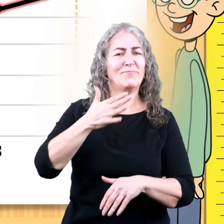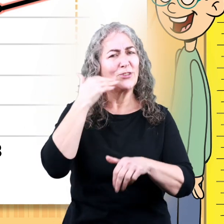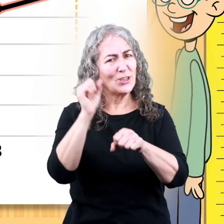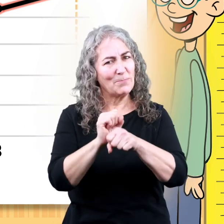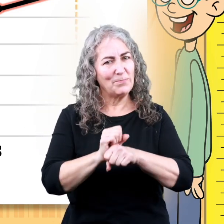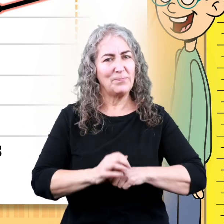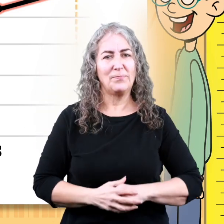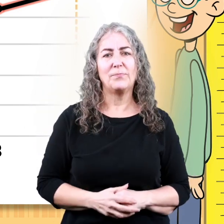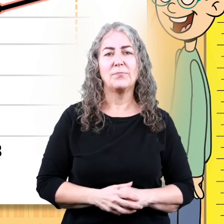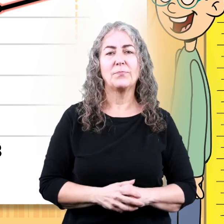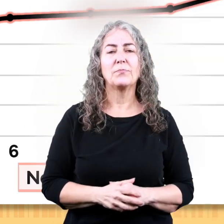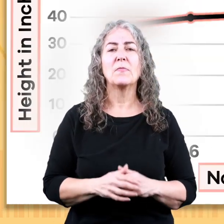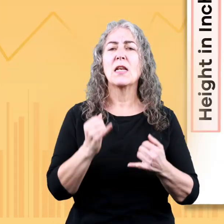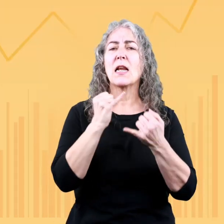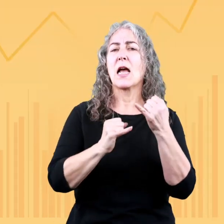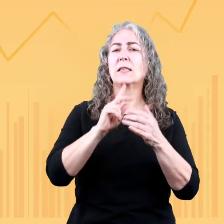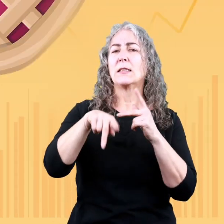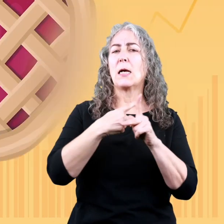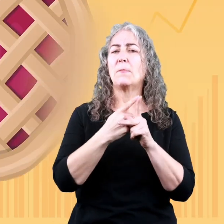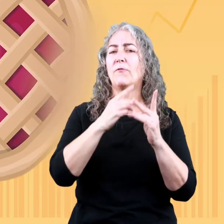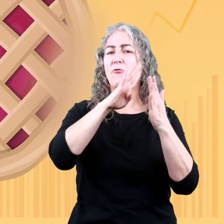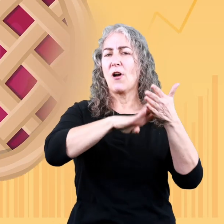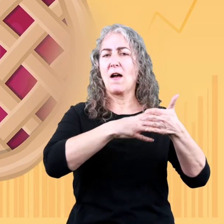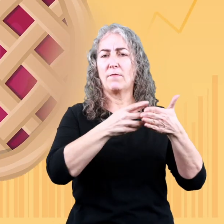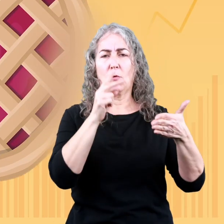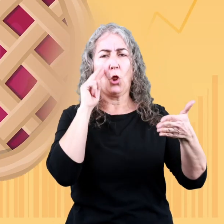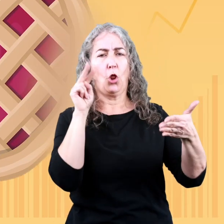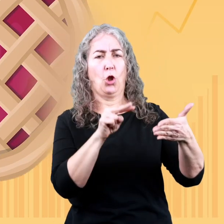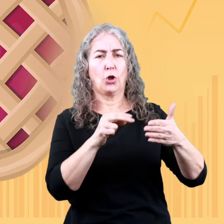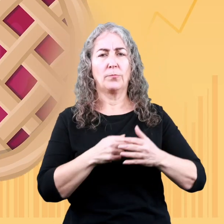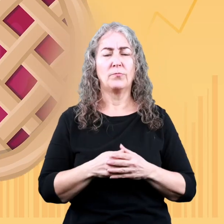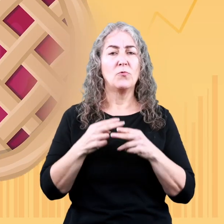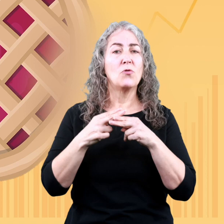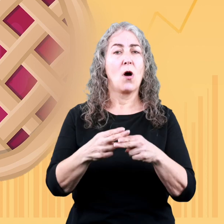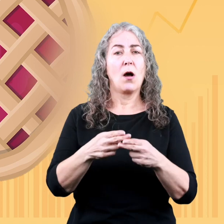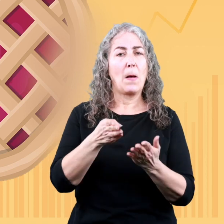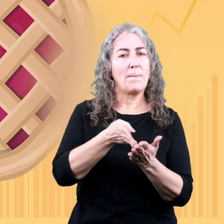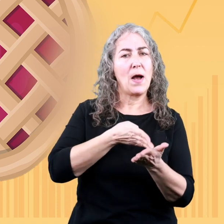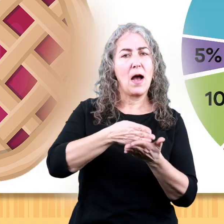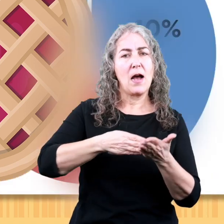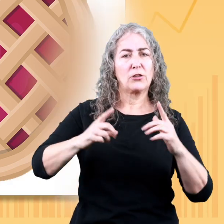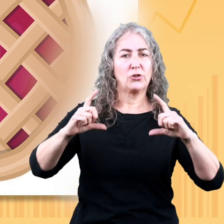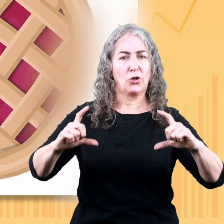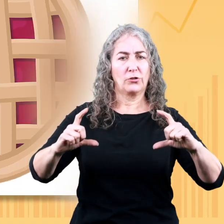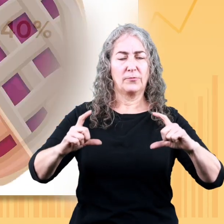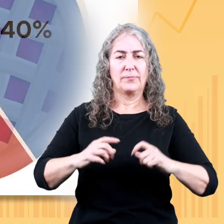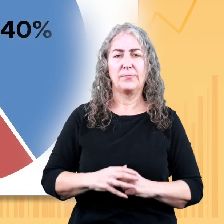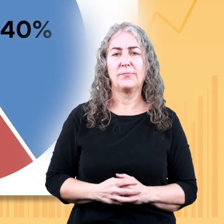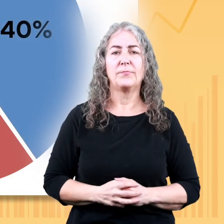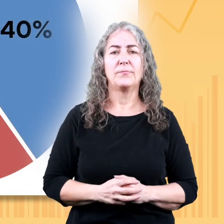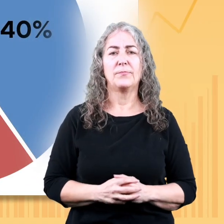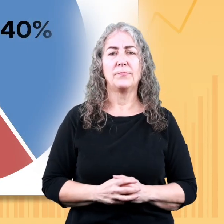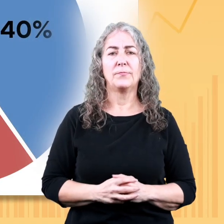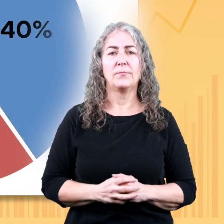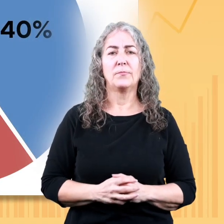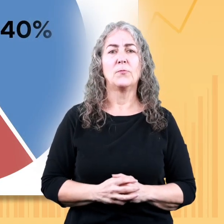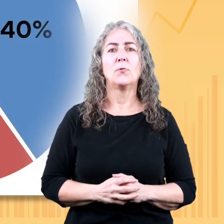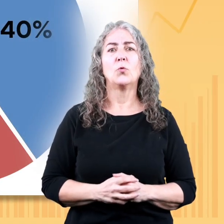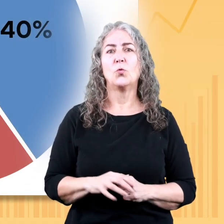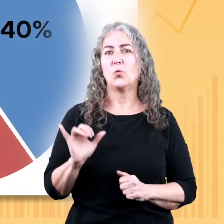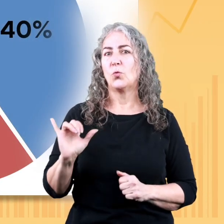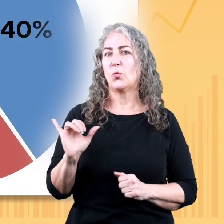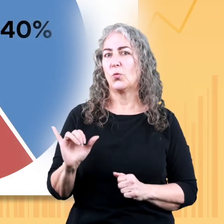Great job! The last type of graph we are going to look at is actually called a pie chart.